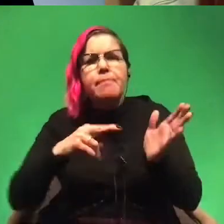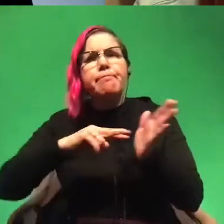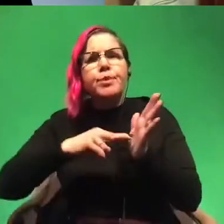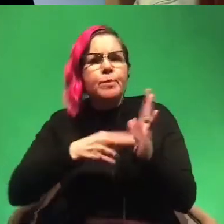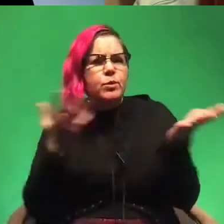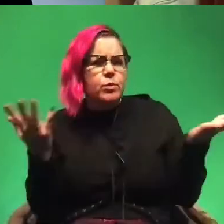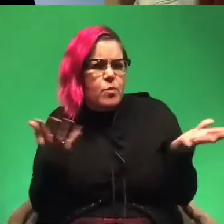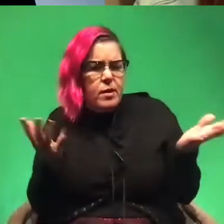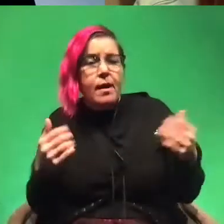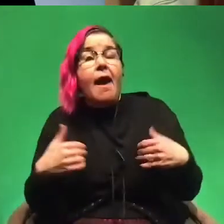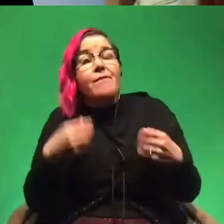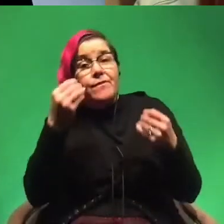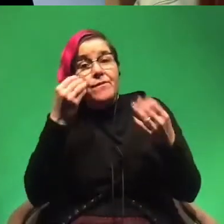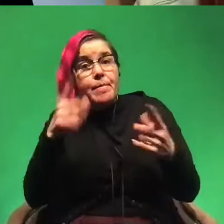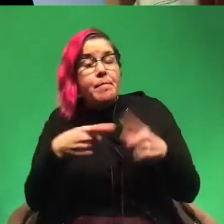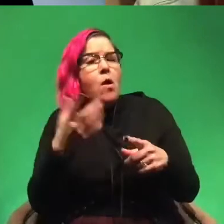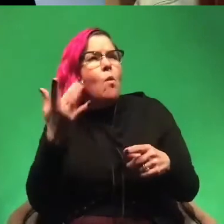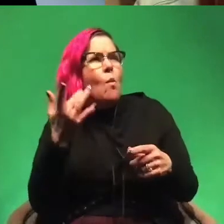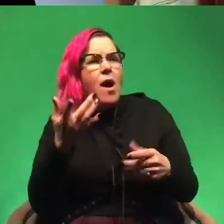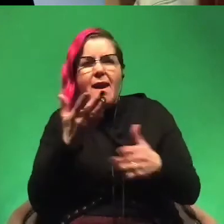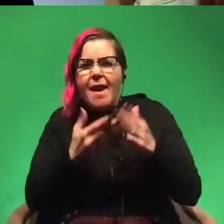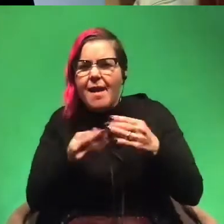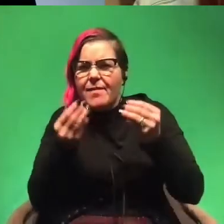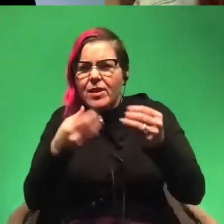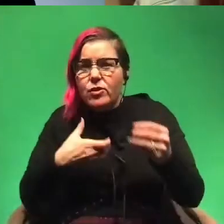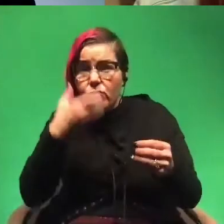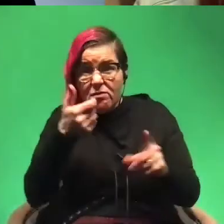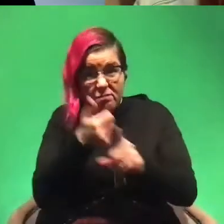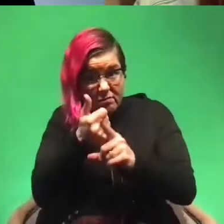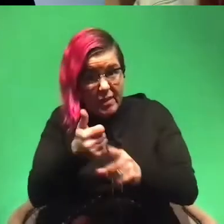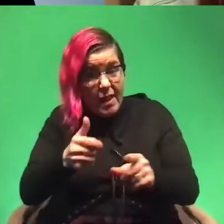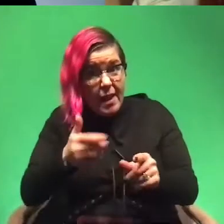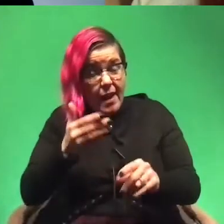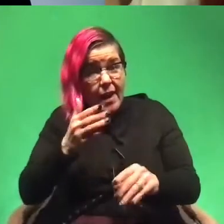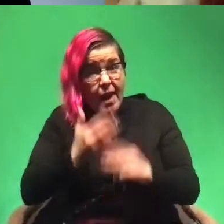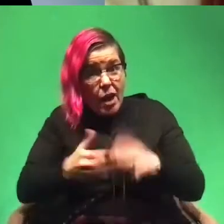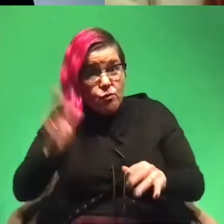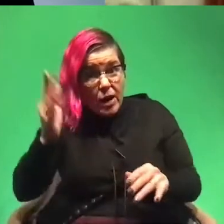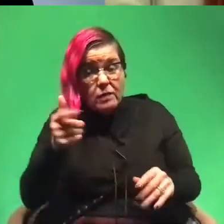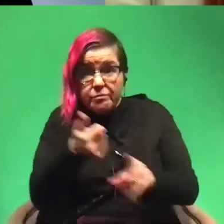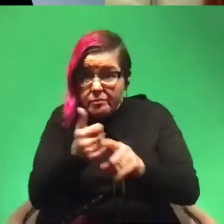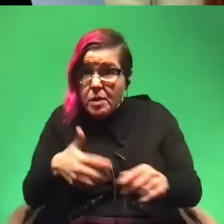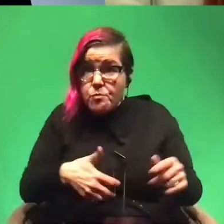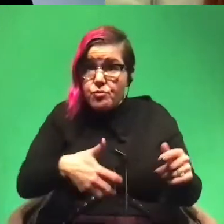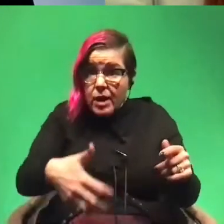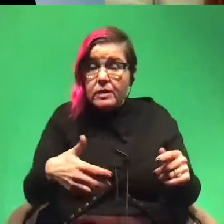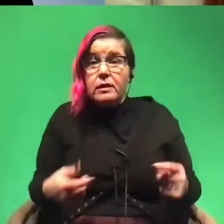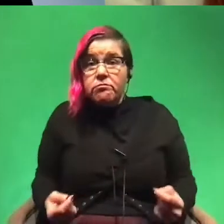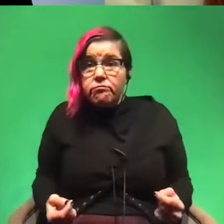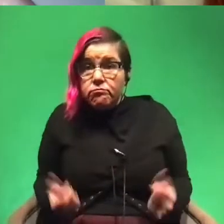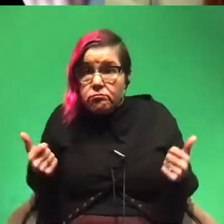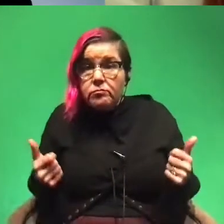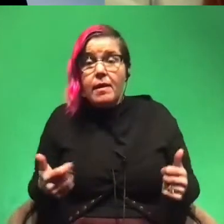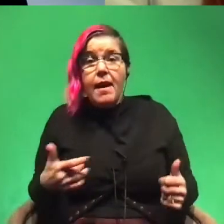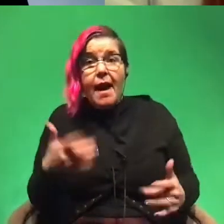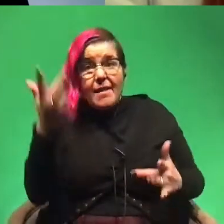have information about why those giraffes are being hand fed? Were they hand raised? Are they pregnant? Are they sterilized? Do they have a disease